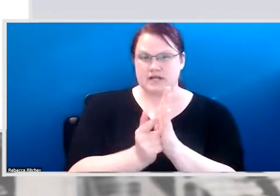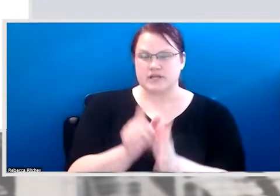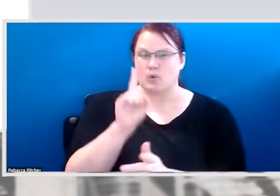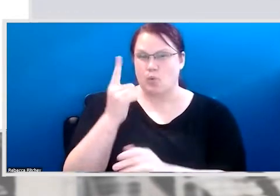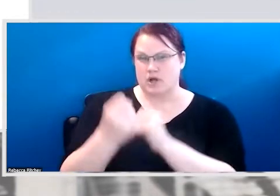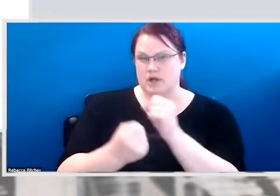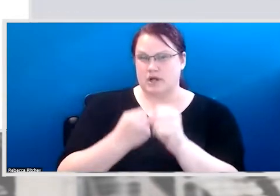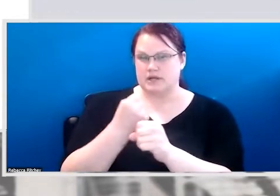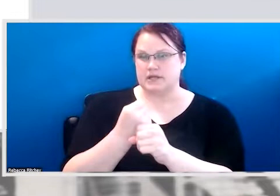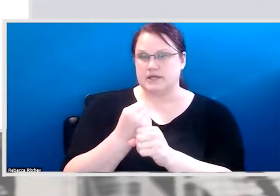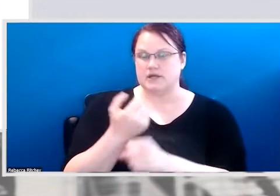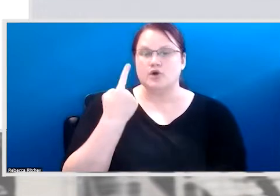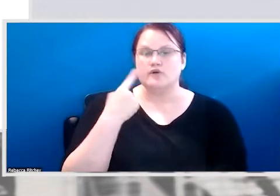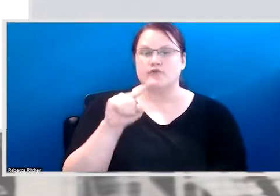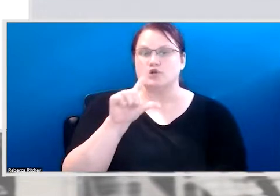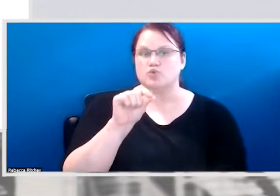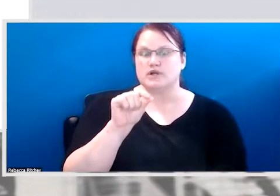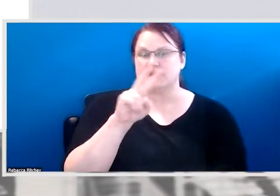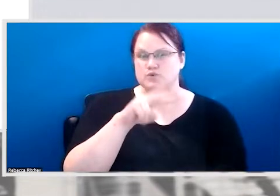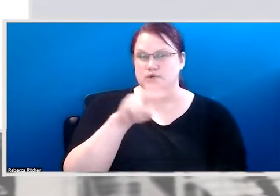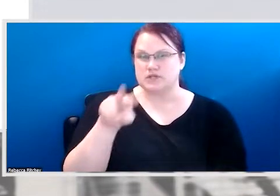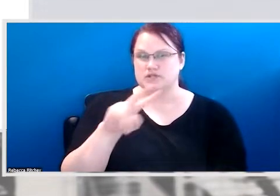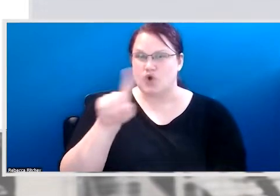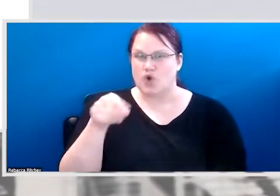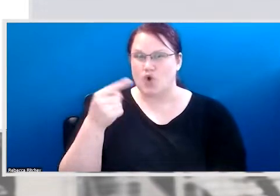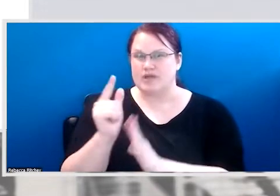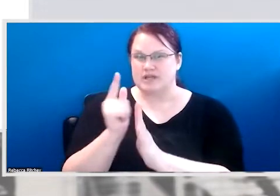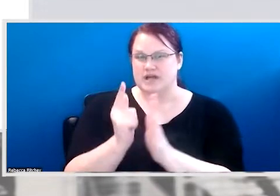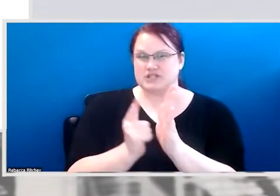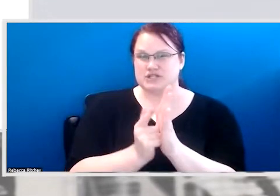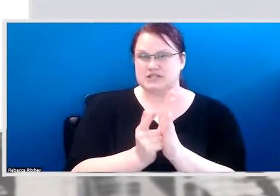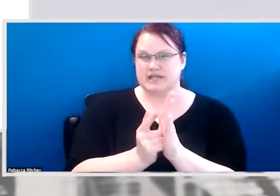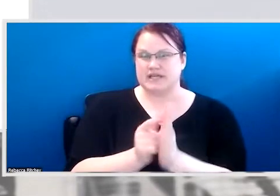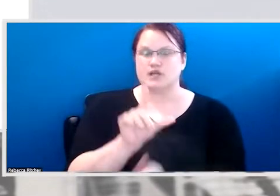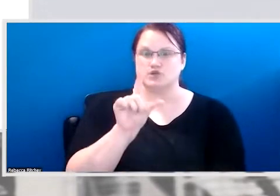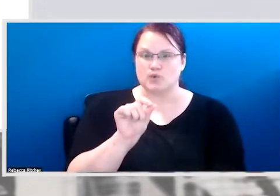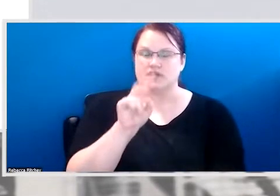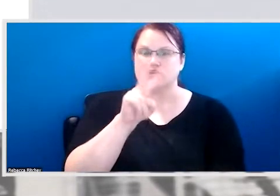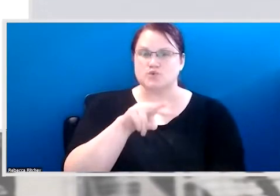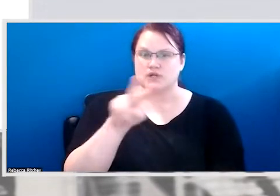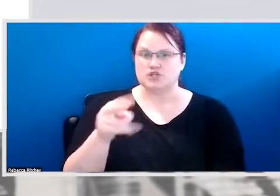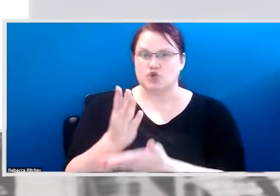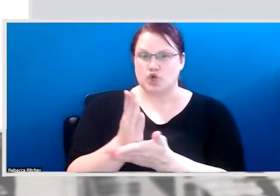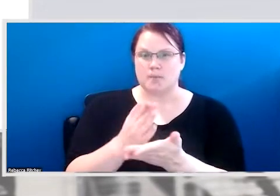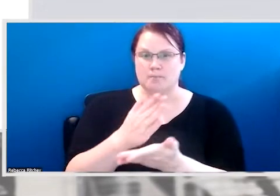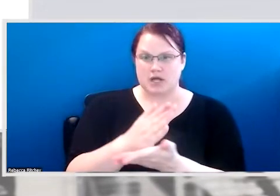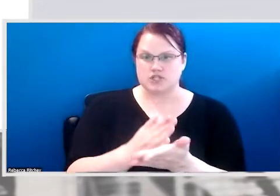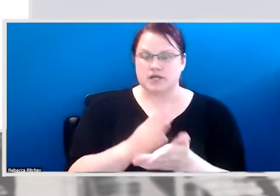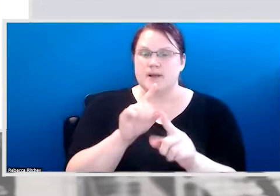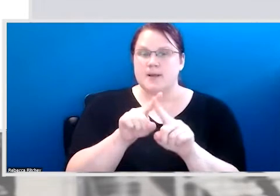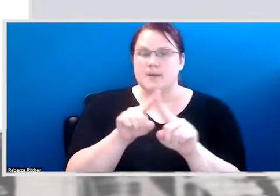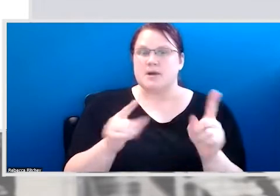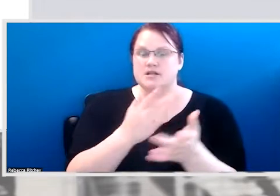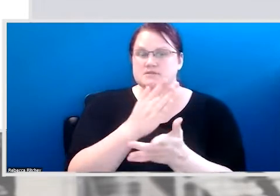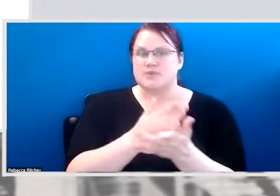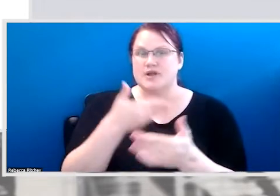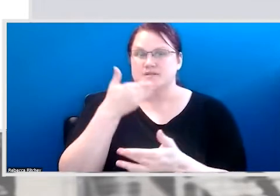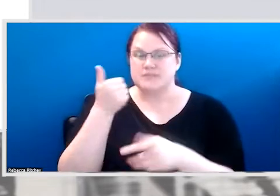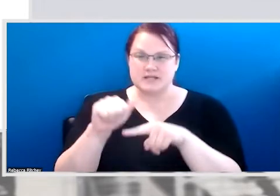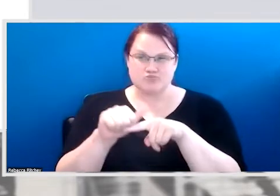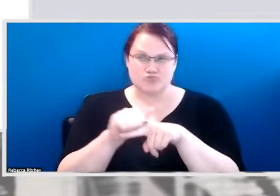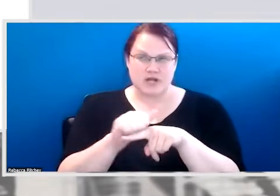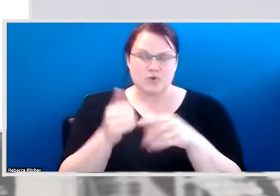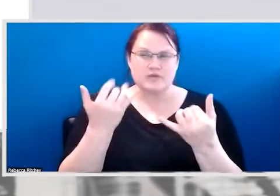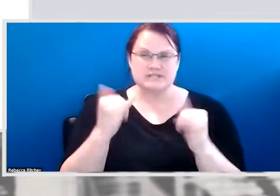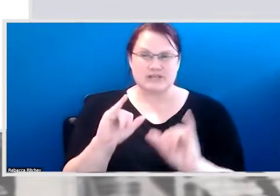year. So for 2022, we only were legislating the actual 2022 budget. But as part of best practice, we still hold